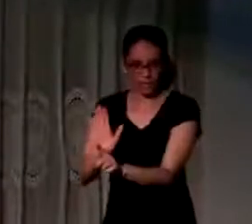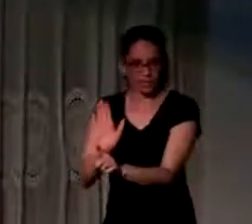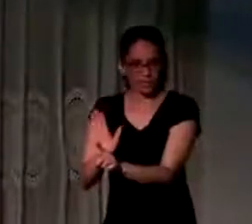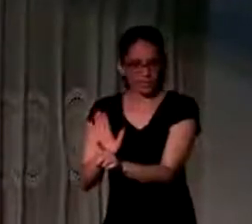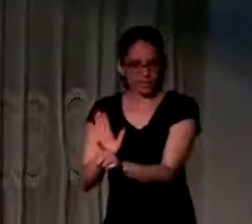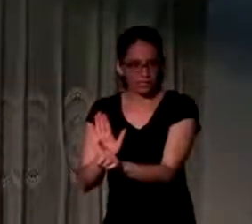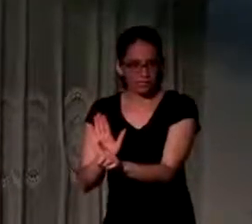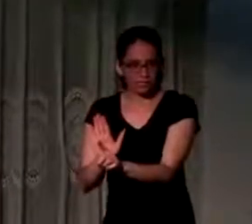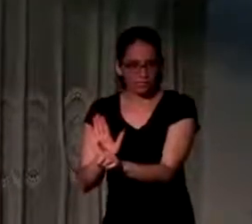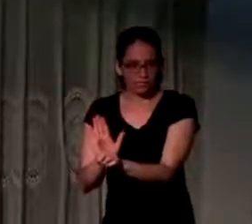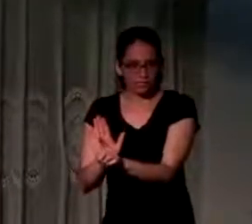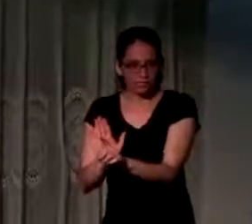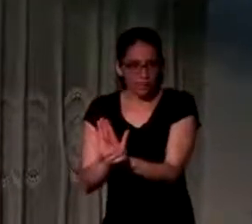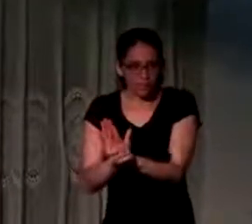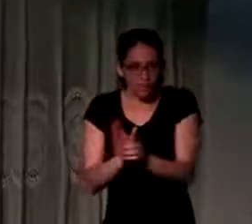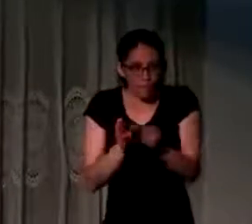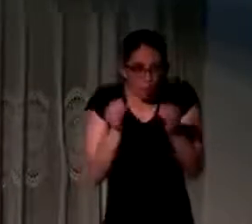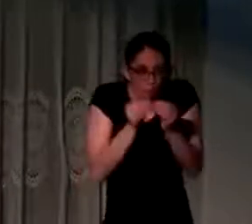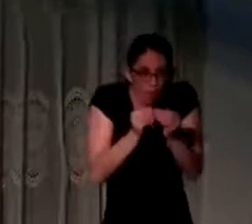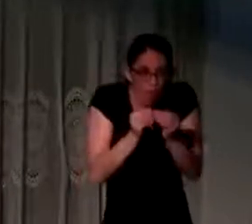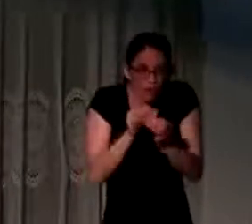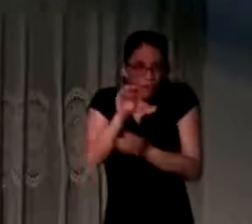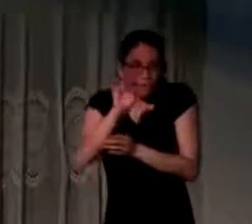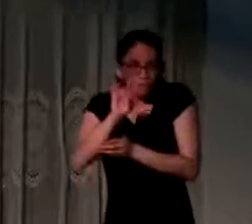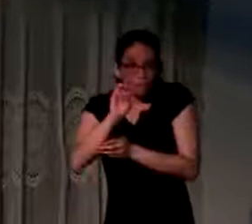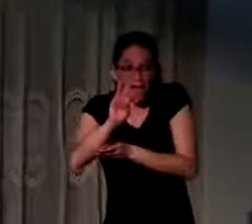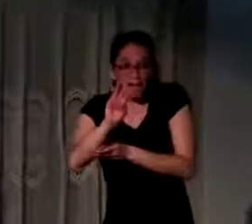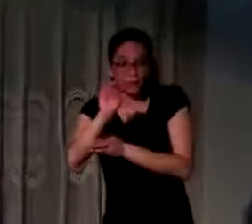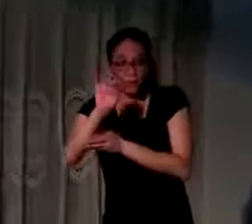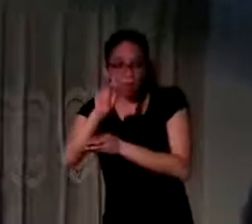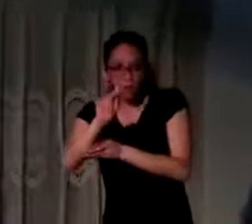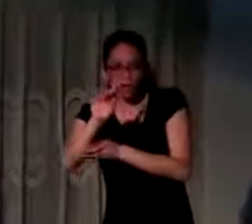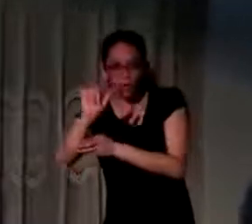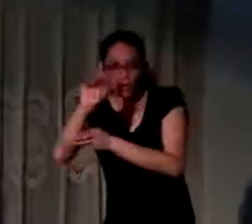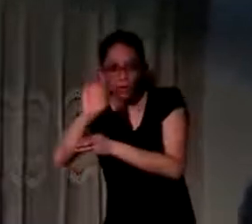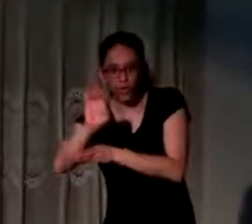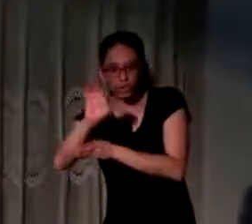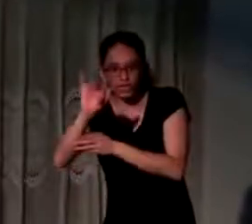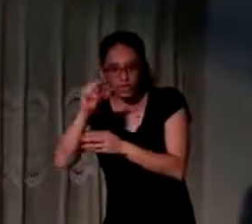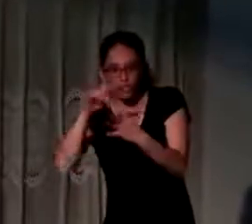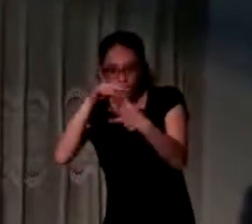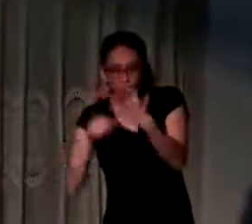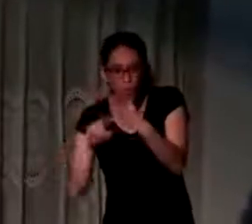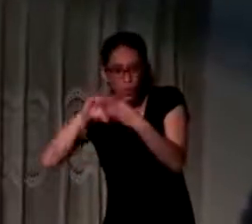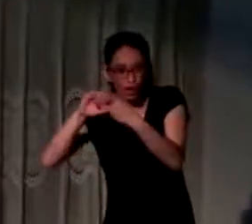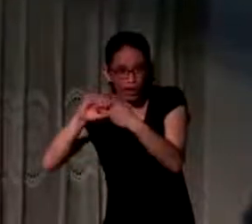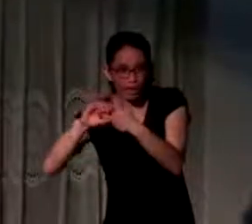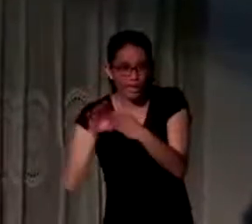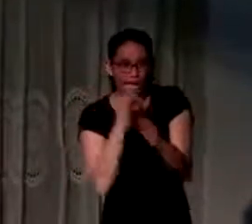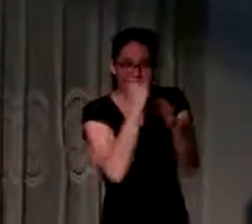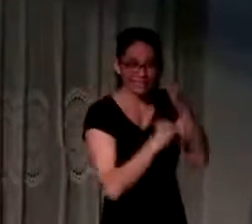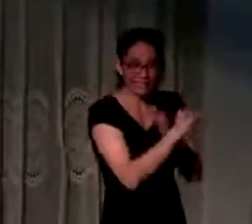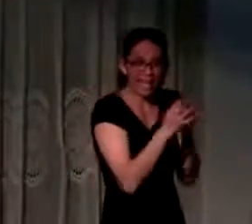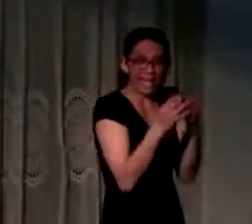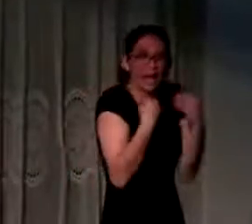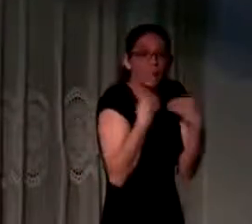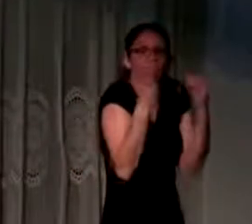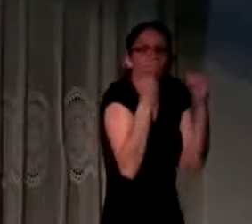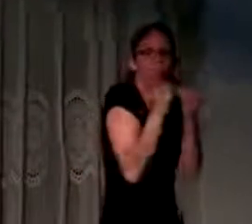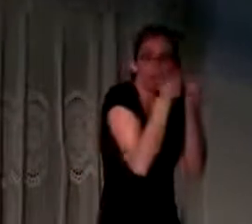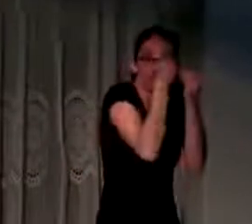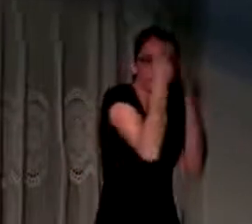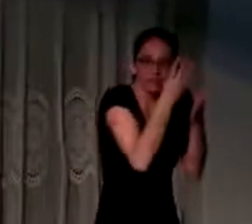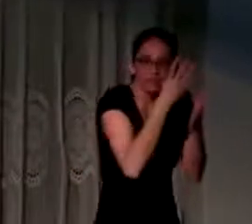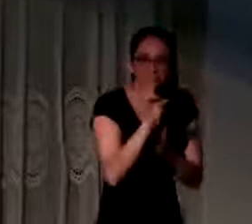More detail than Matthew, Mark, Luke, and John combined. 700 years before it